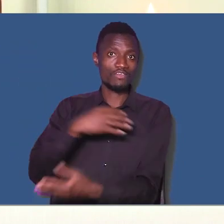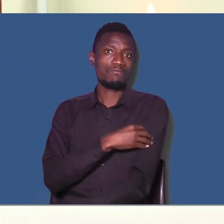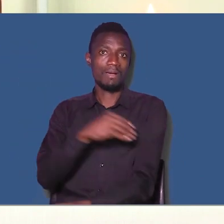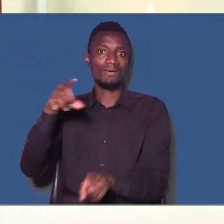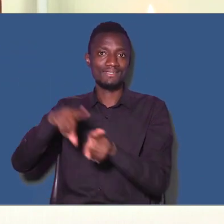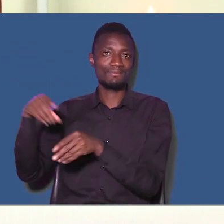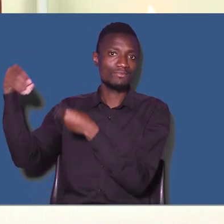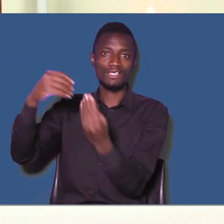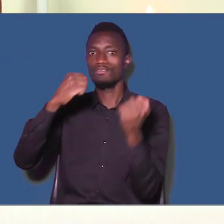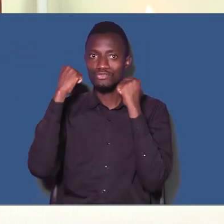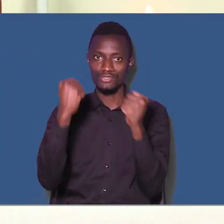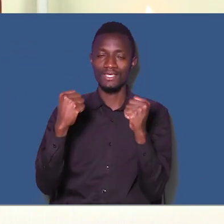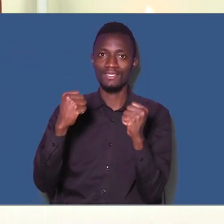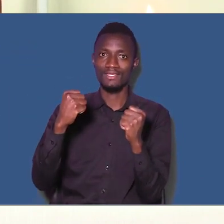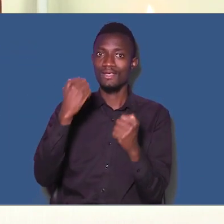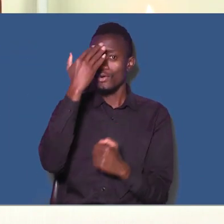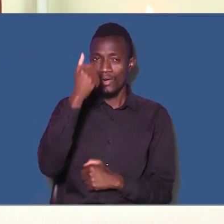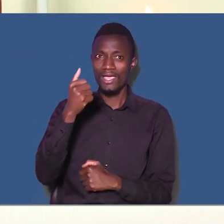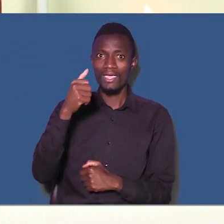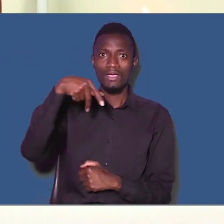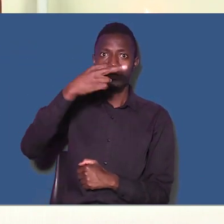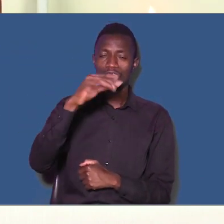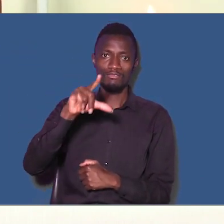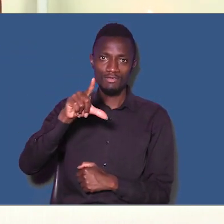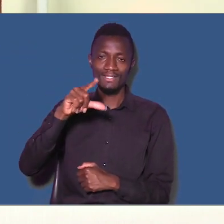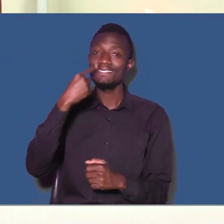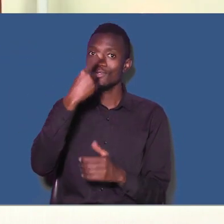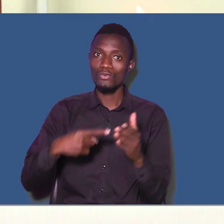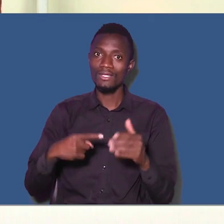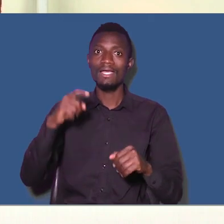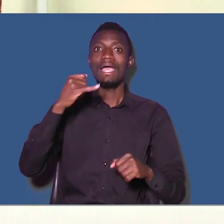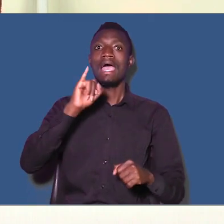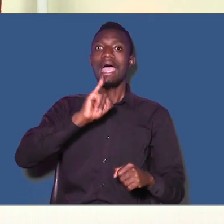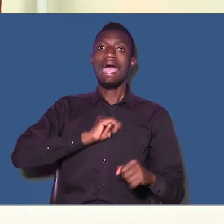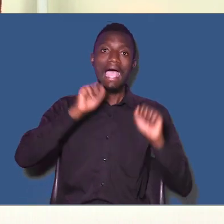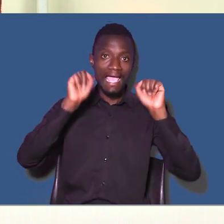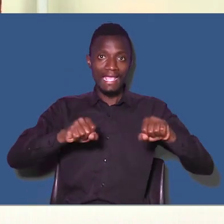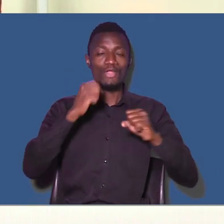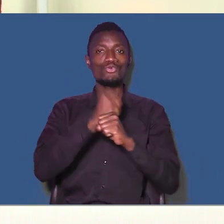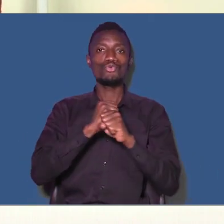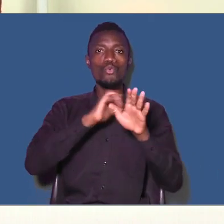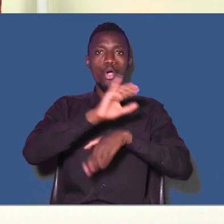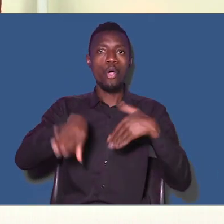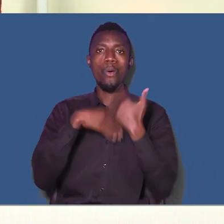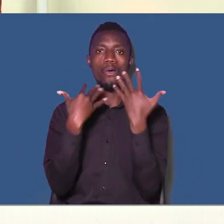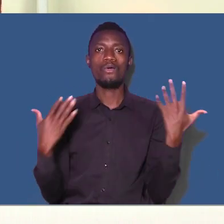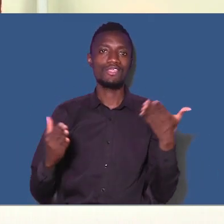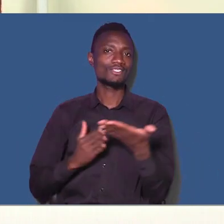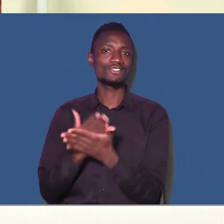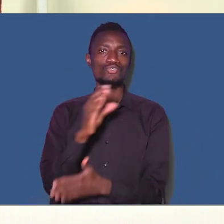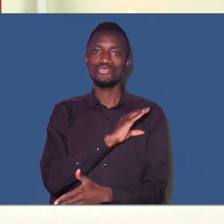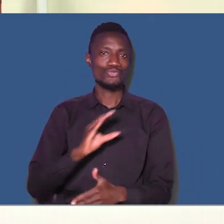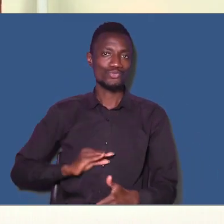do all things through Christ who gives me strength. So do you have great needs, or are